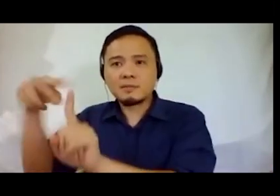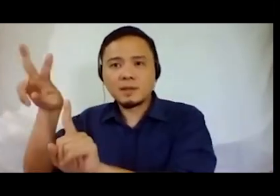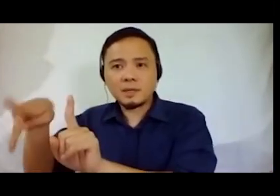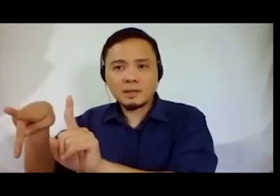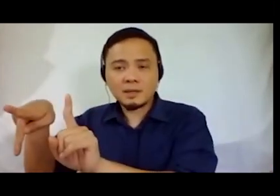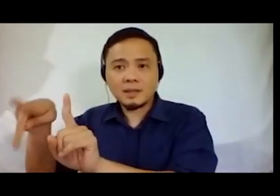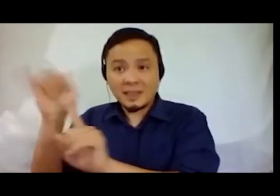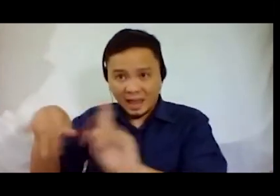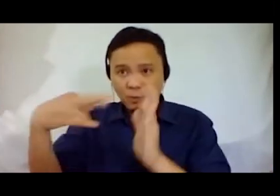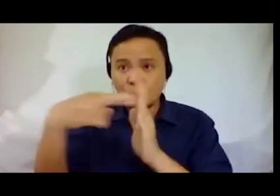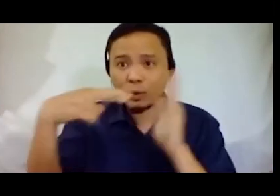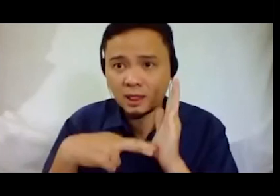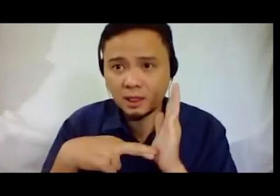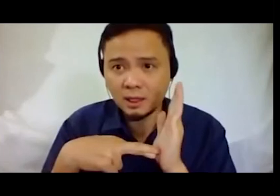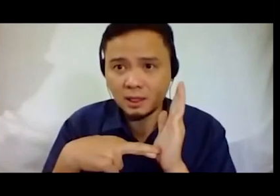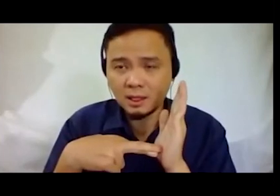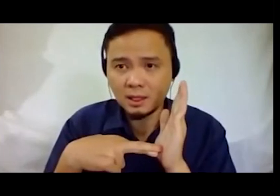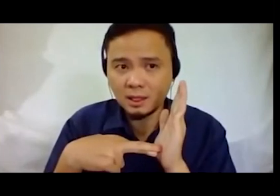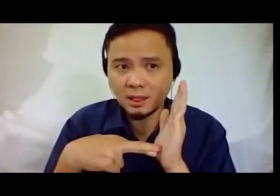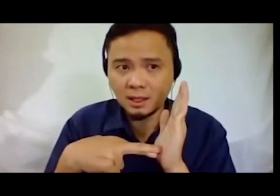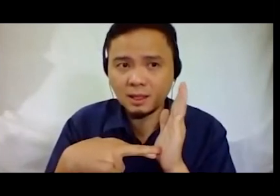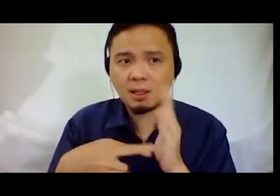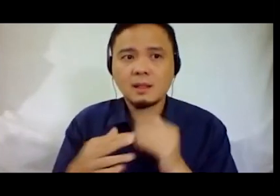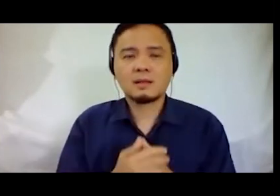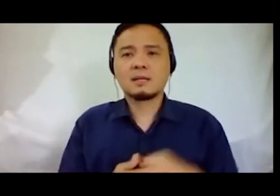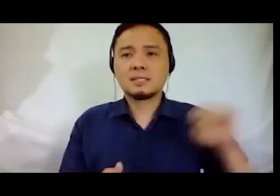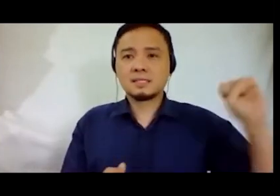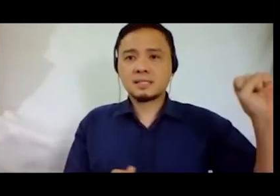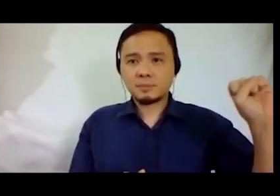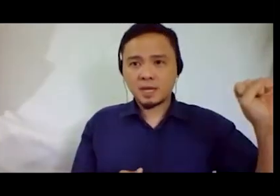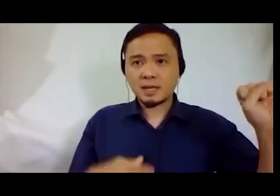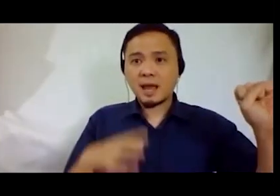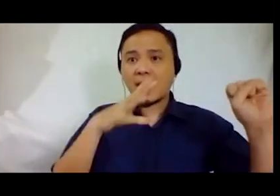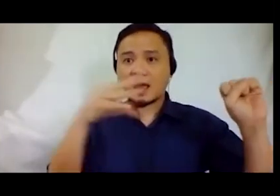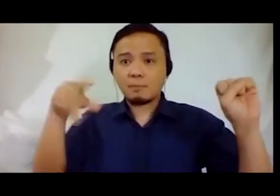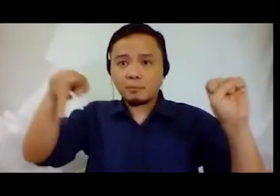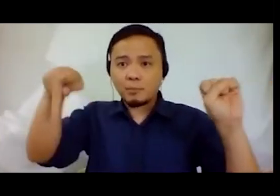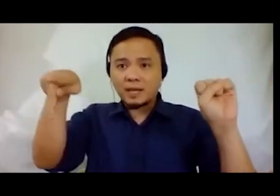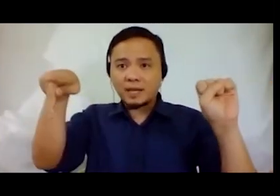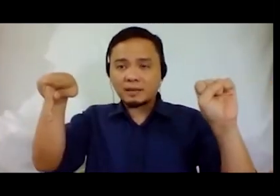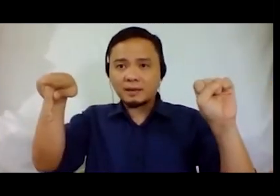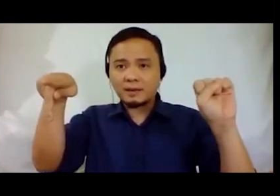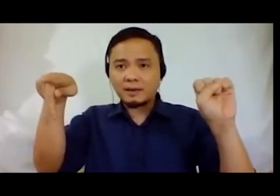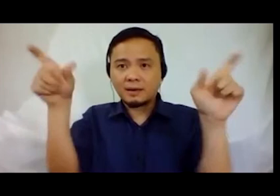VP. That is subject and predicate.